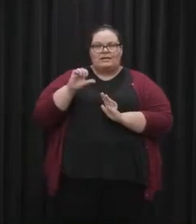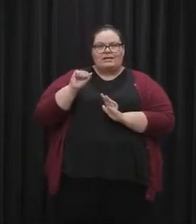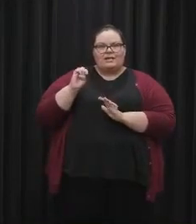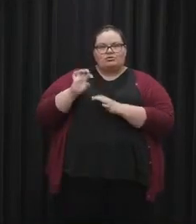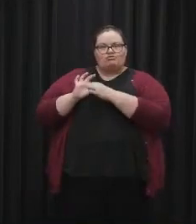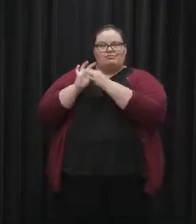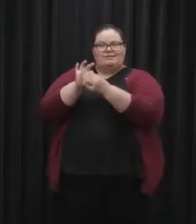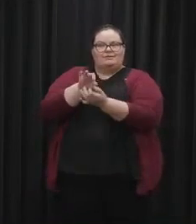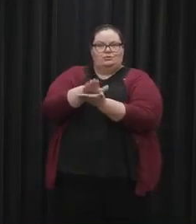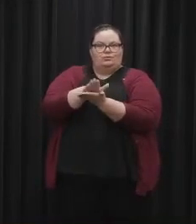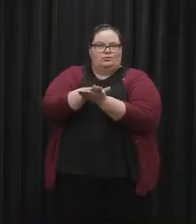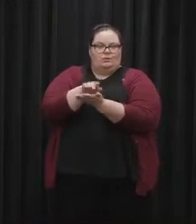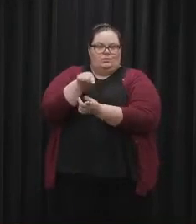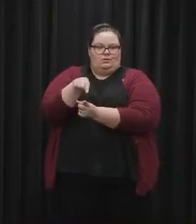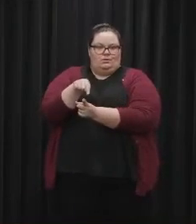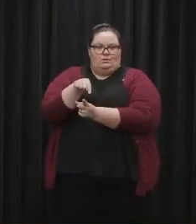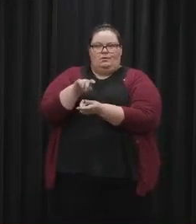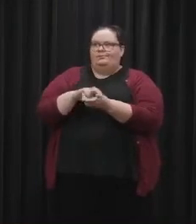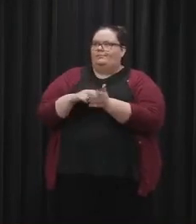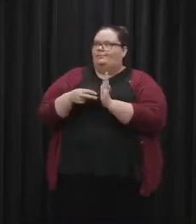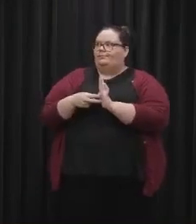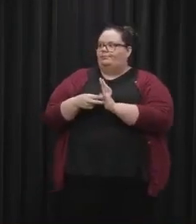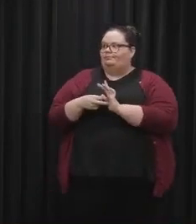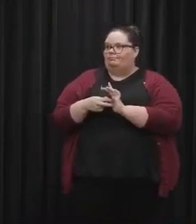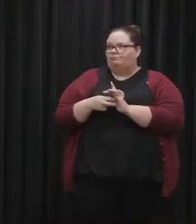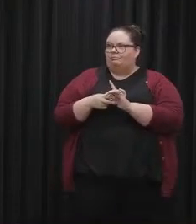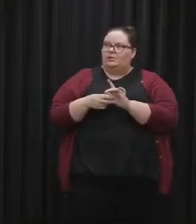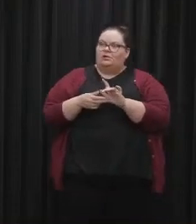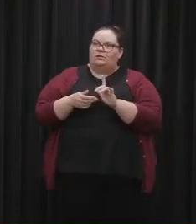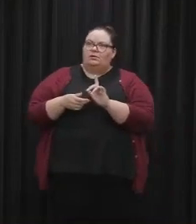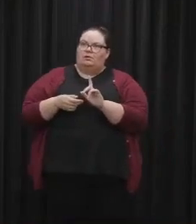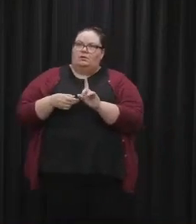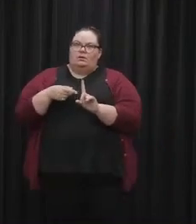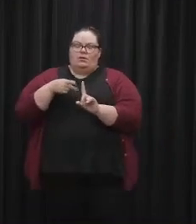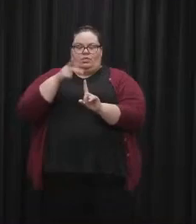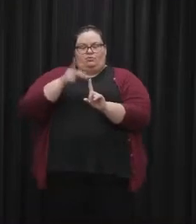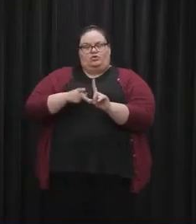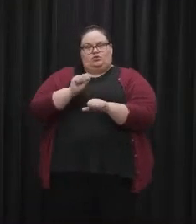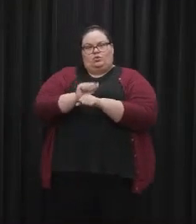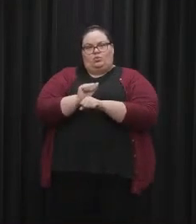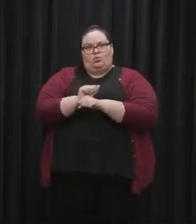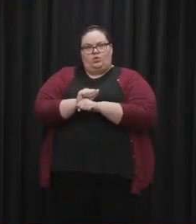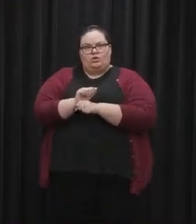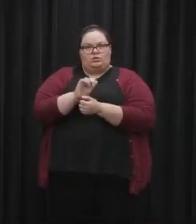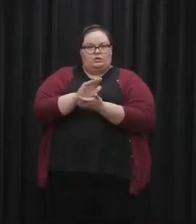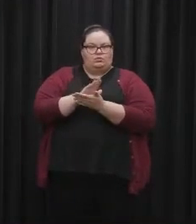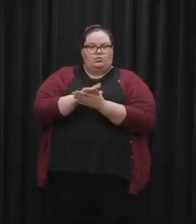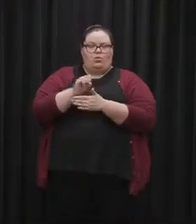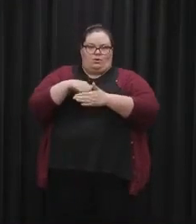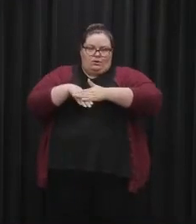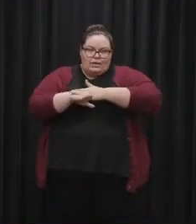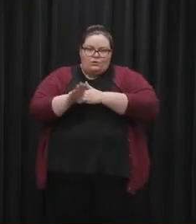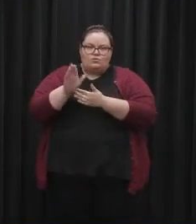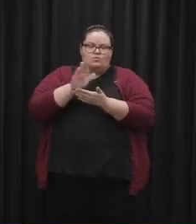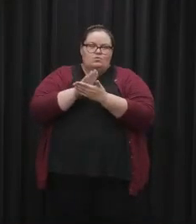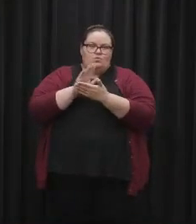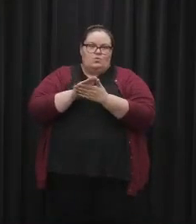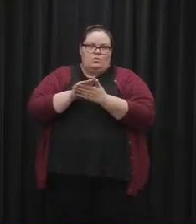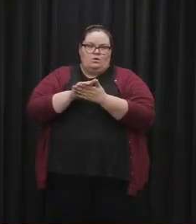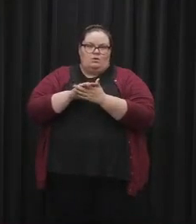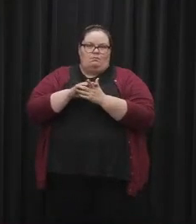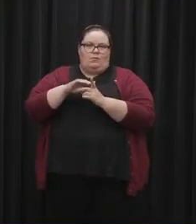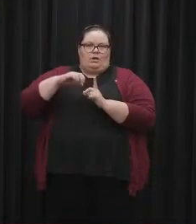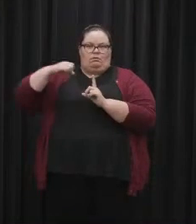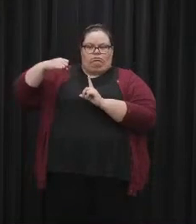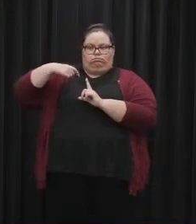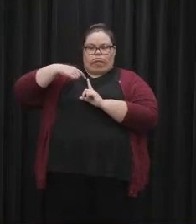case affiliated with a school, meaning the person either works or goes to that school, but the exposure or where